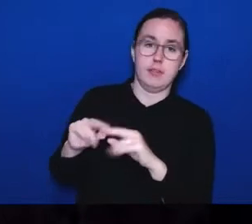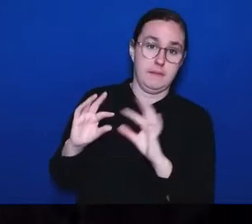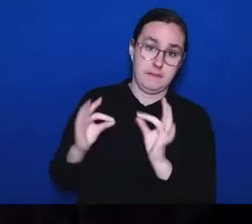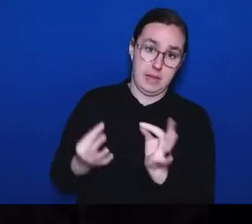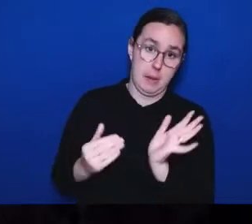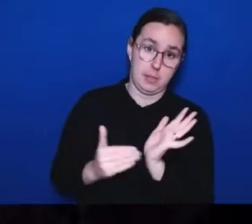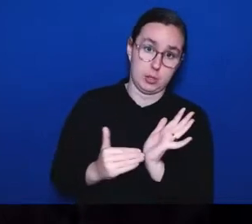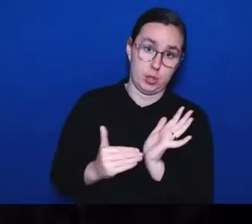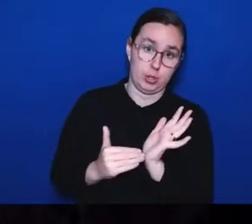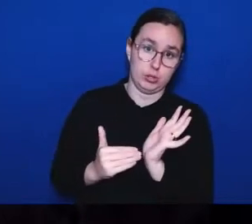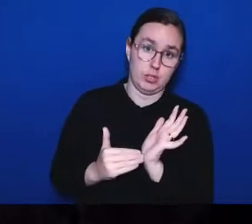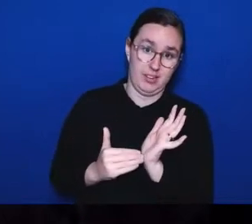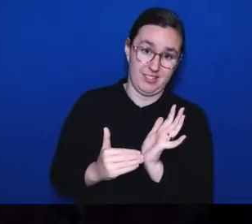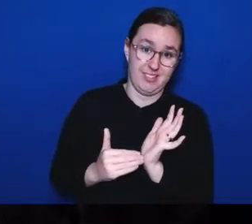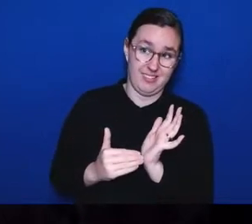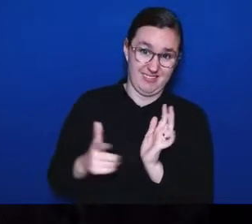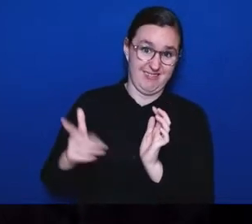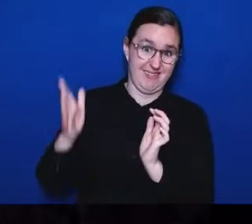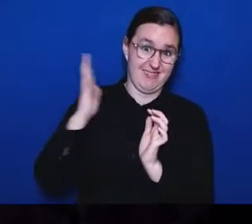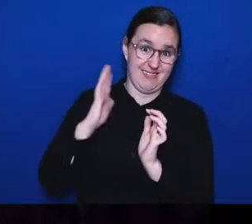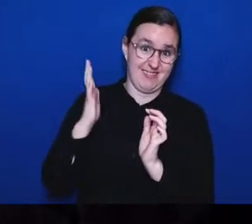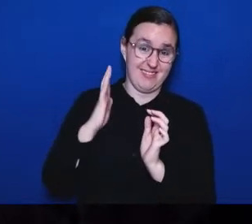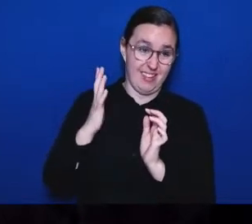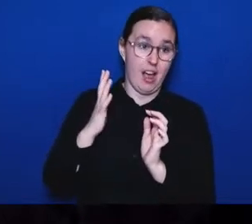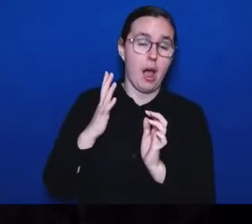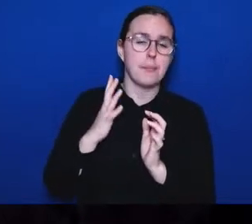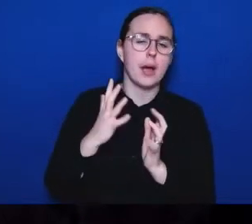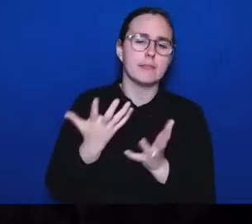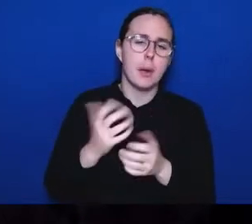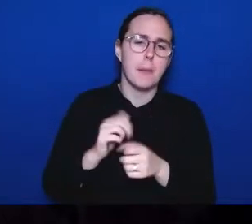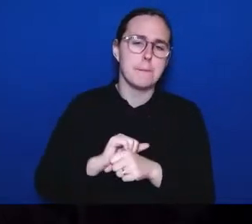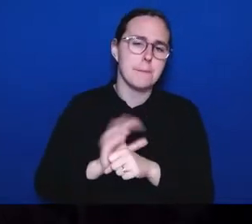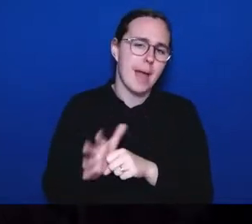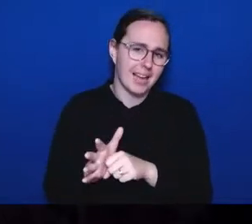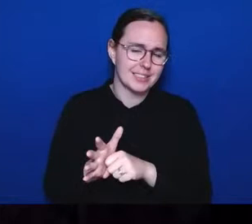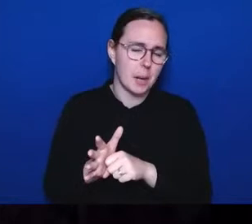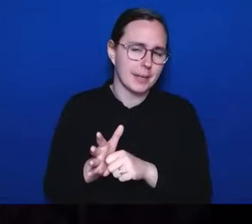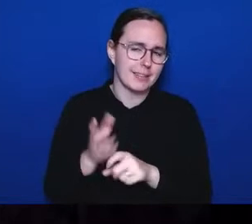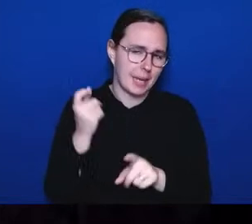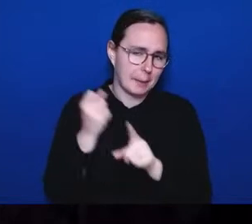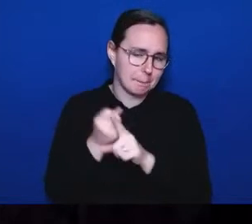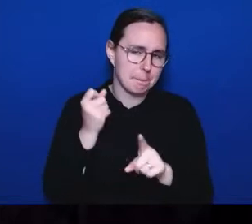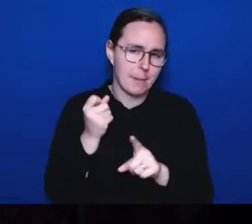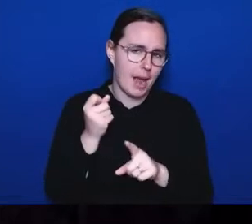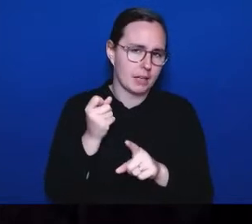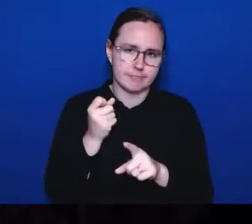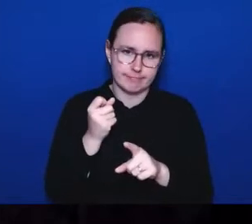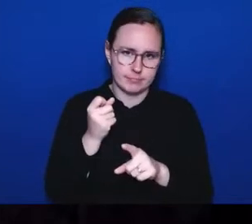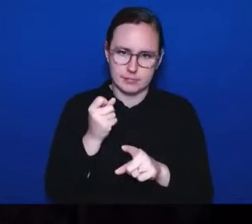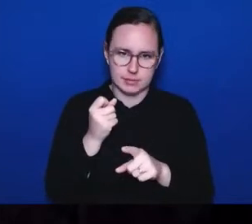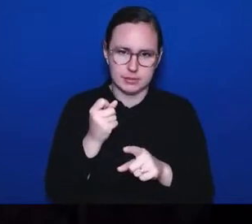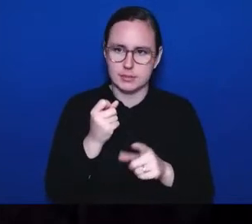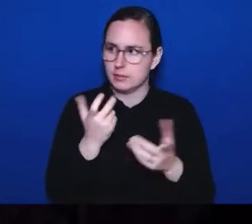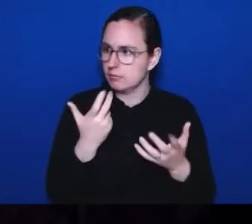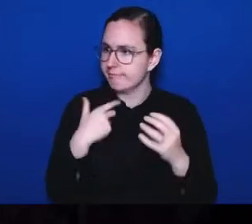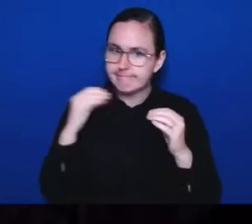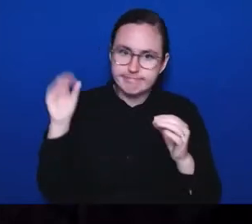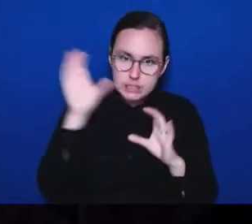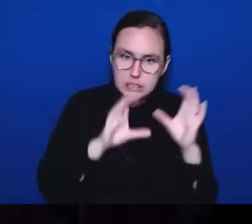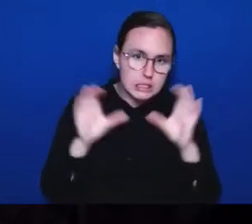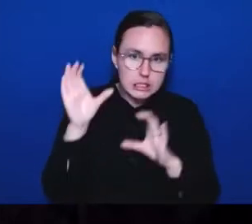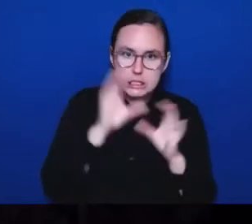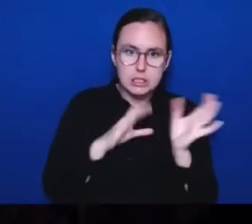It's been affected by the pandemic. So that's what you're seeing here is a focus